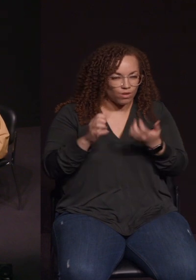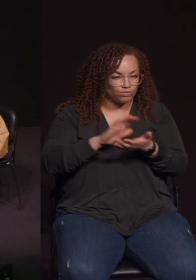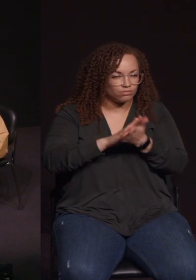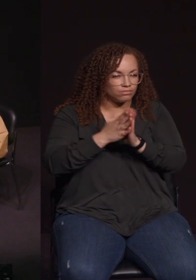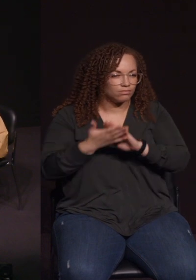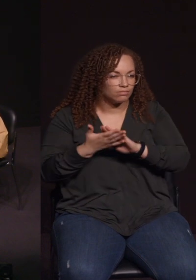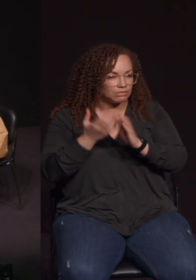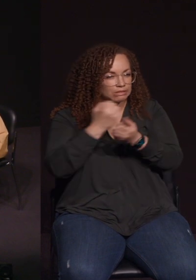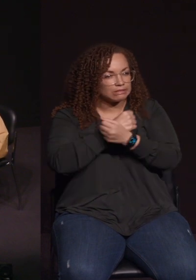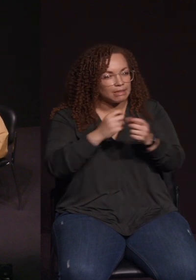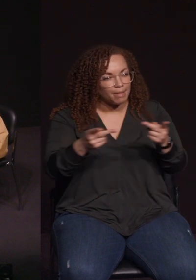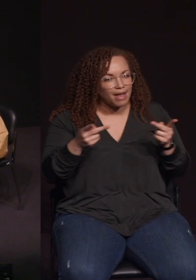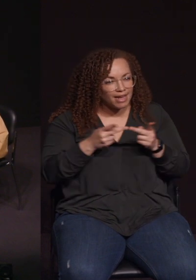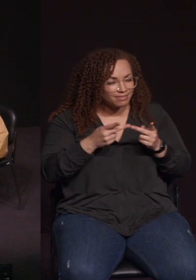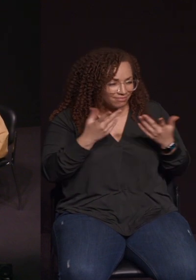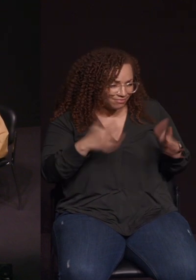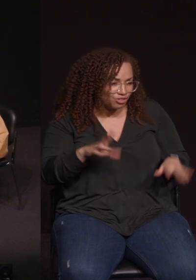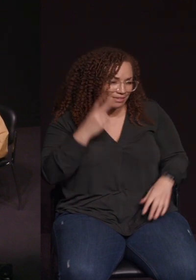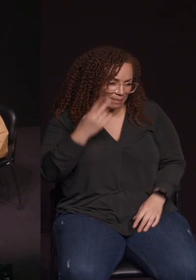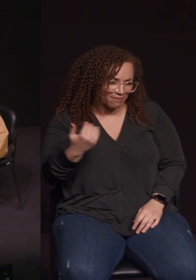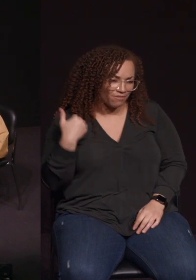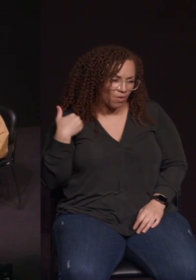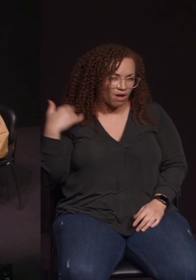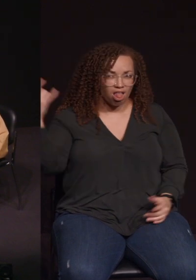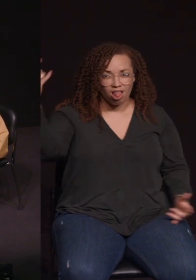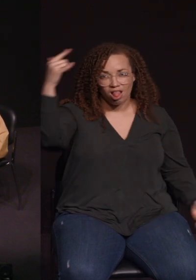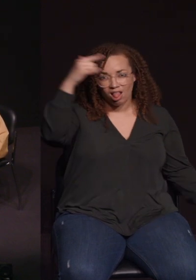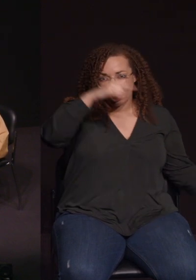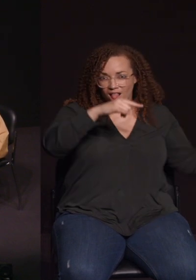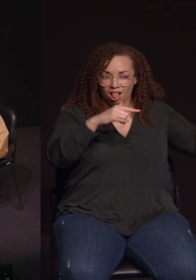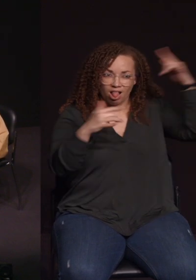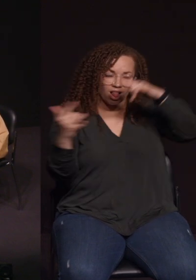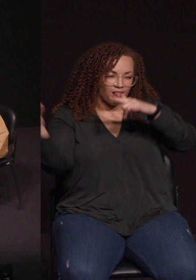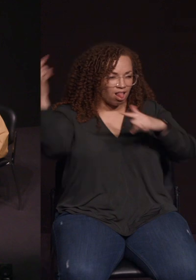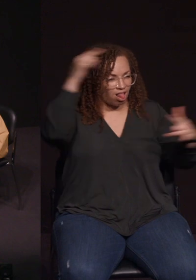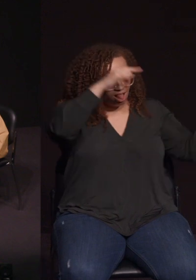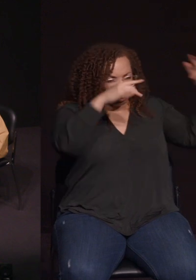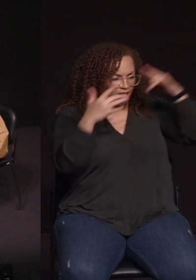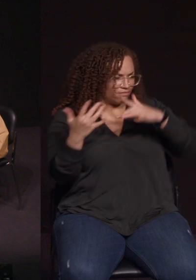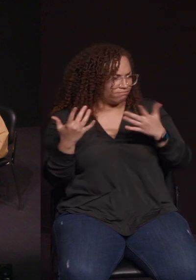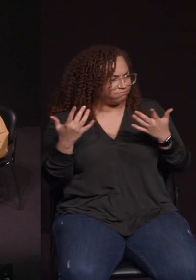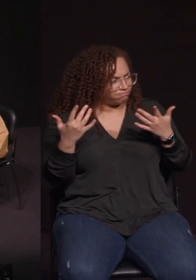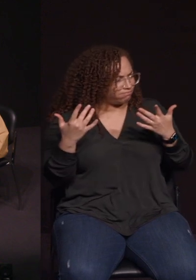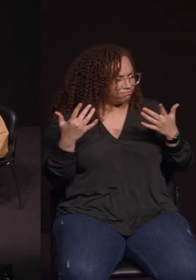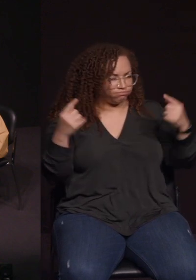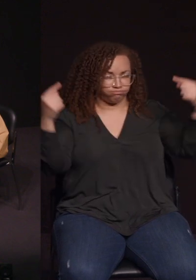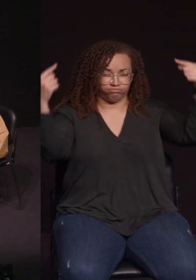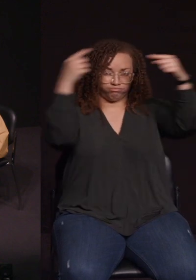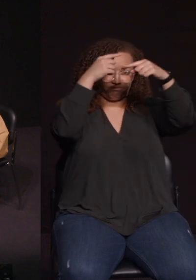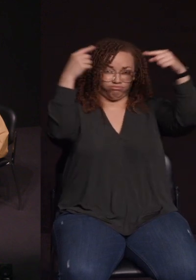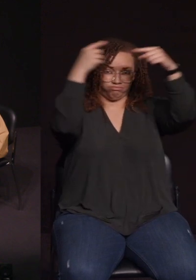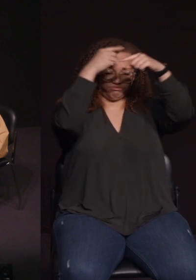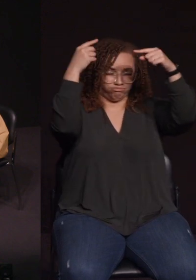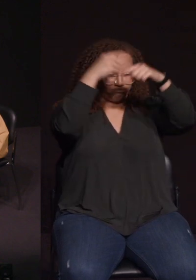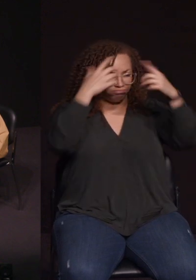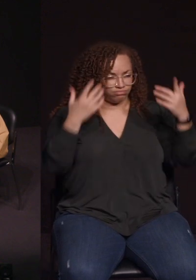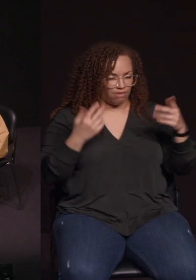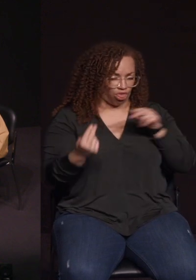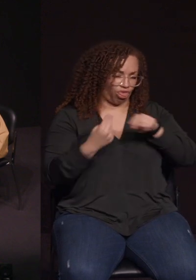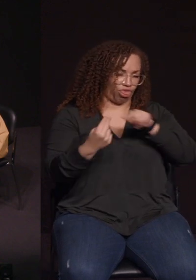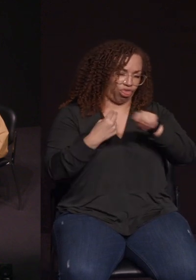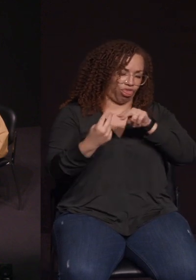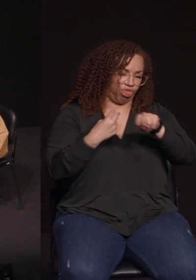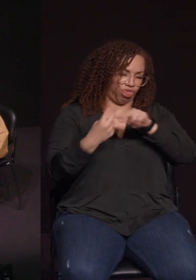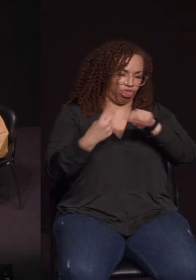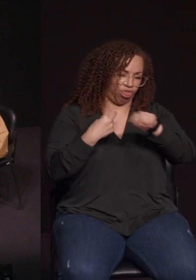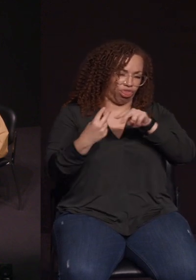fly up and down the street, and it's just really not a safe space for the children.